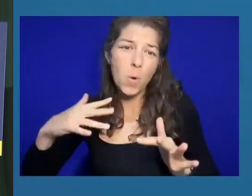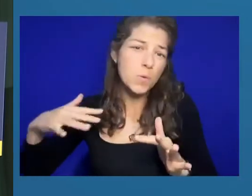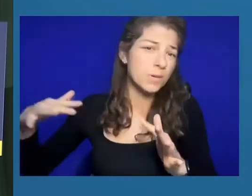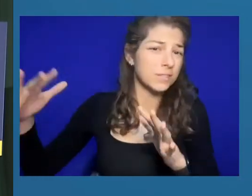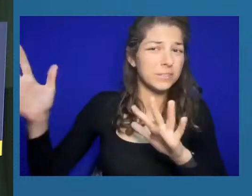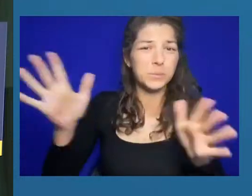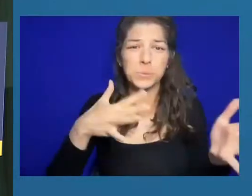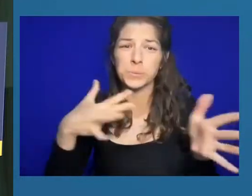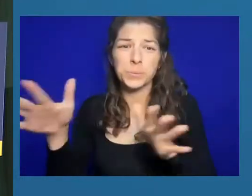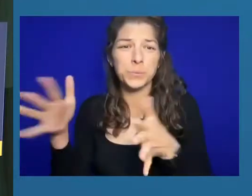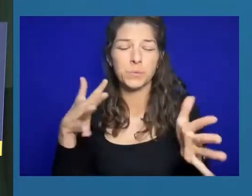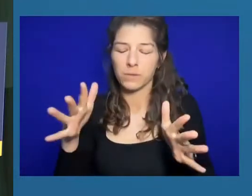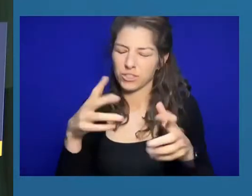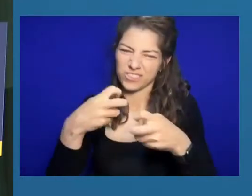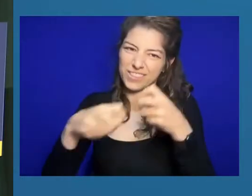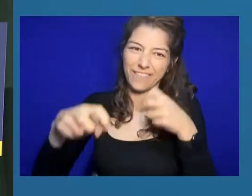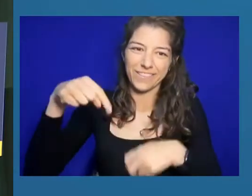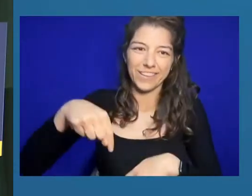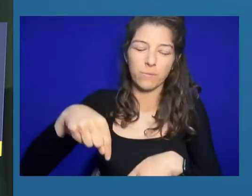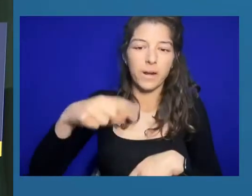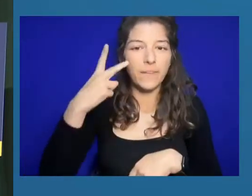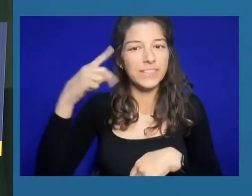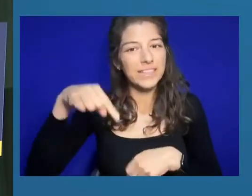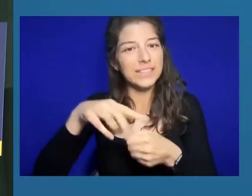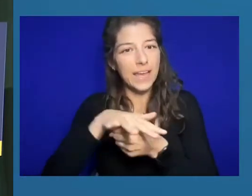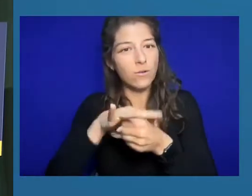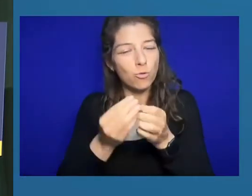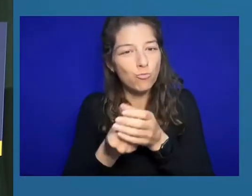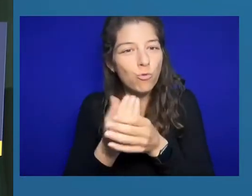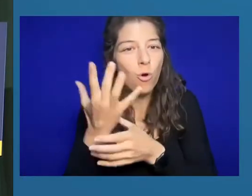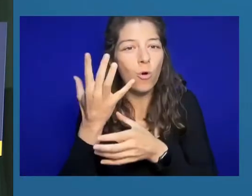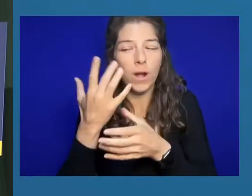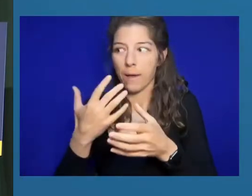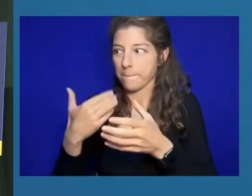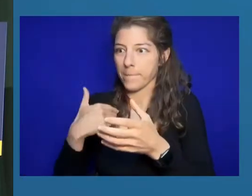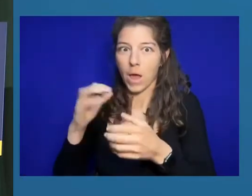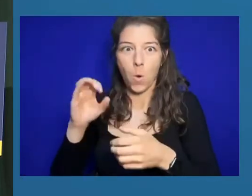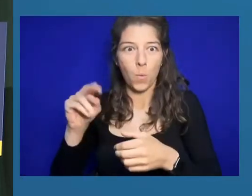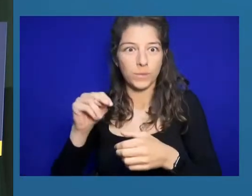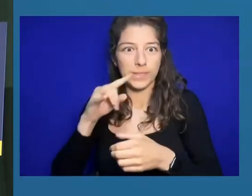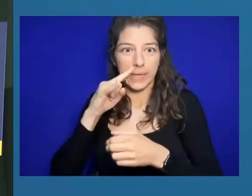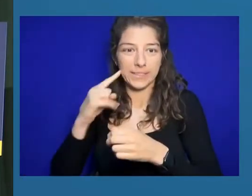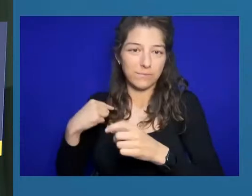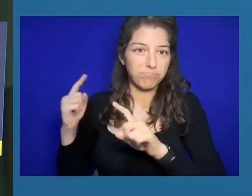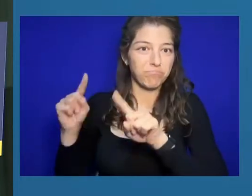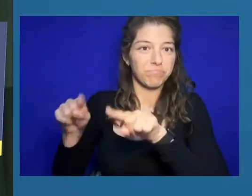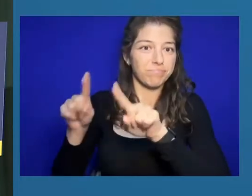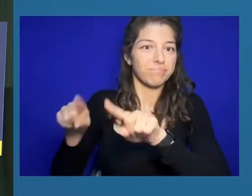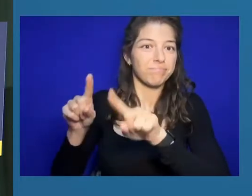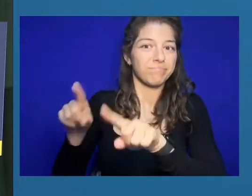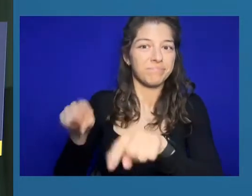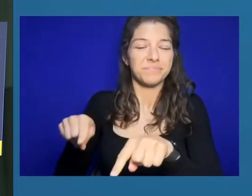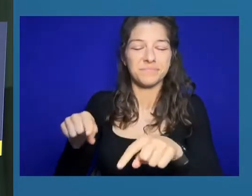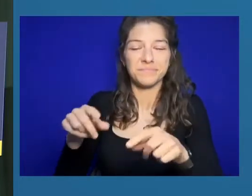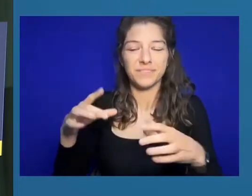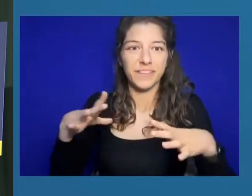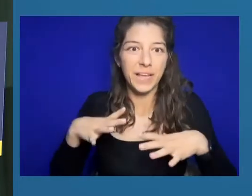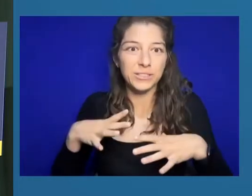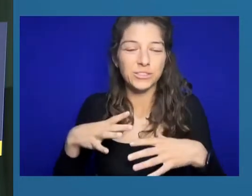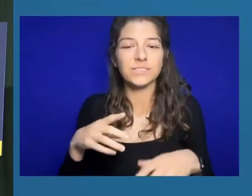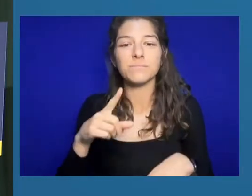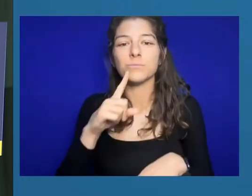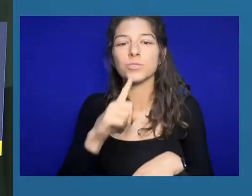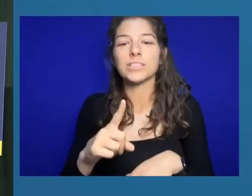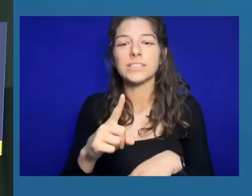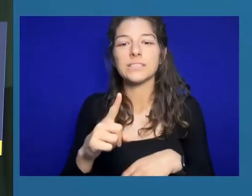here, but I've seen this region grow and evolve, and bringing my own children up here too. And I just want to tell you, I'm really